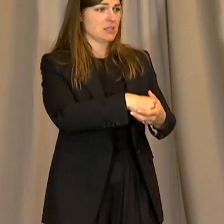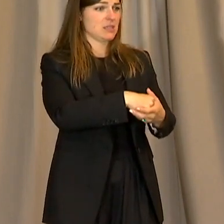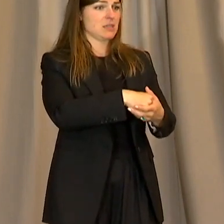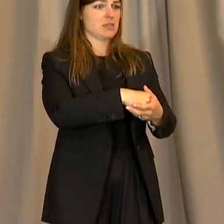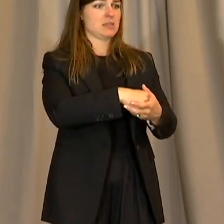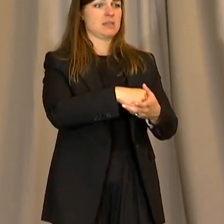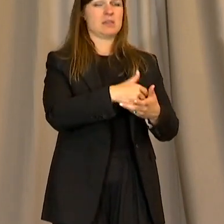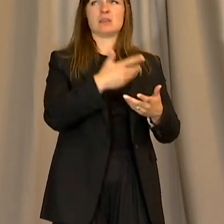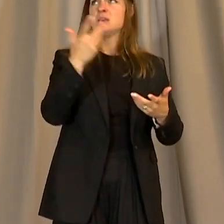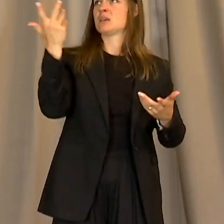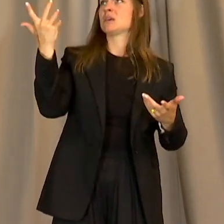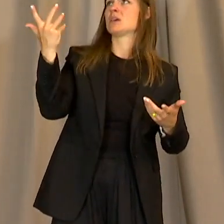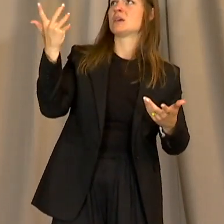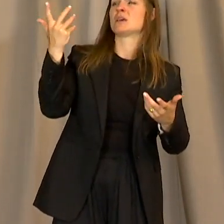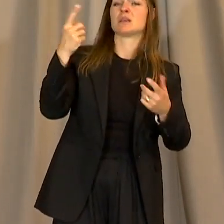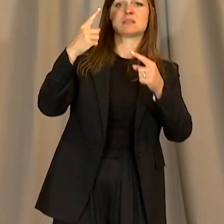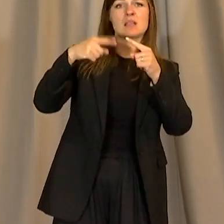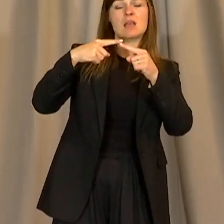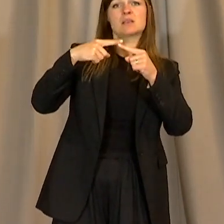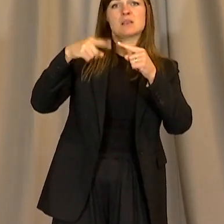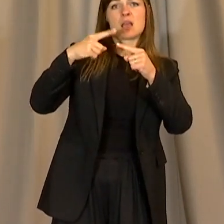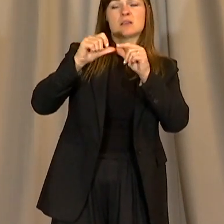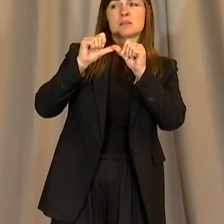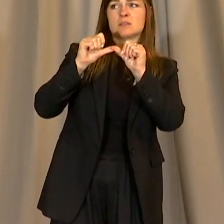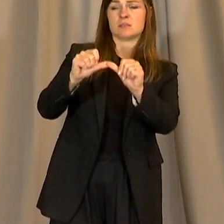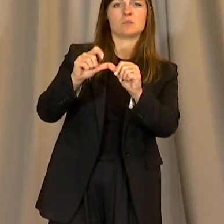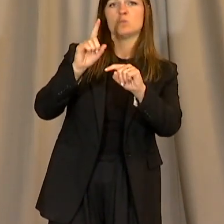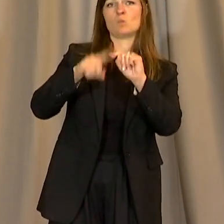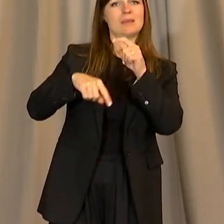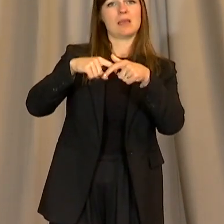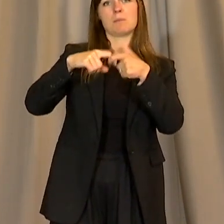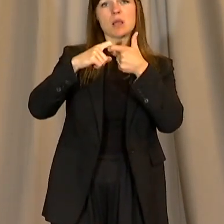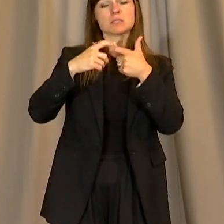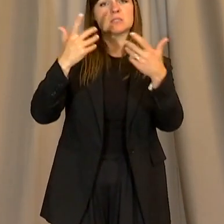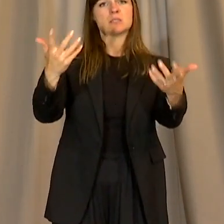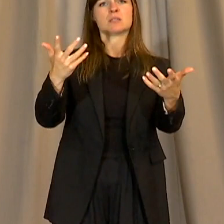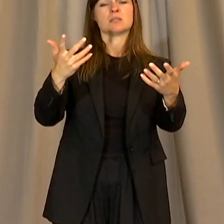we can't break this other piece of the cycle. And so